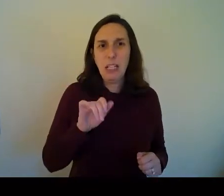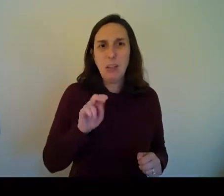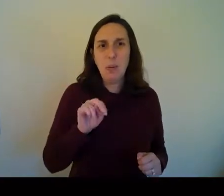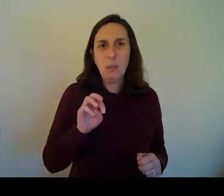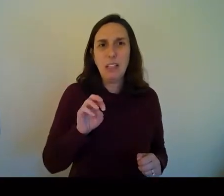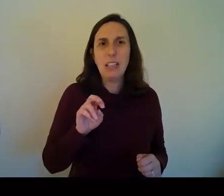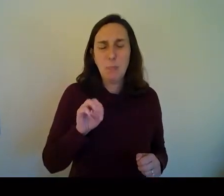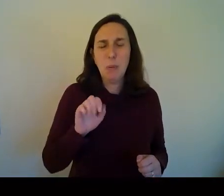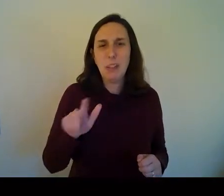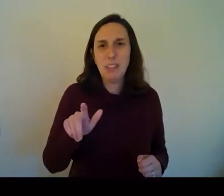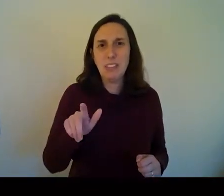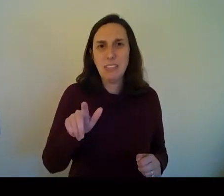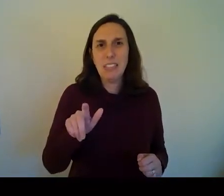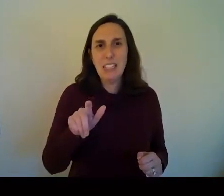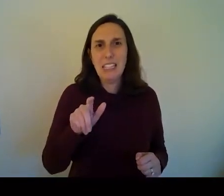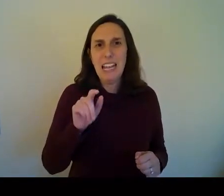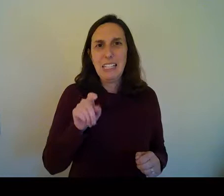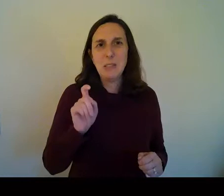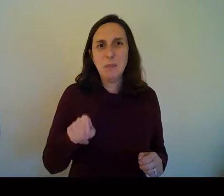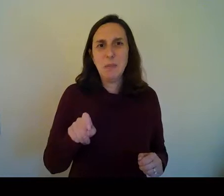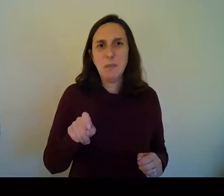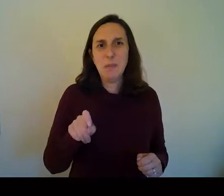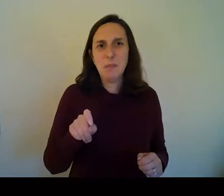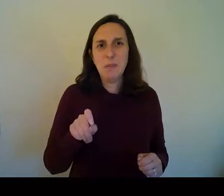So q of x is not a rational function.